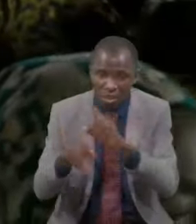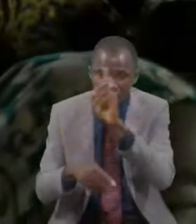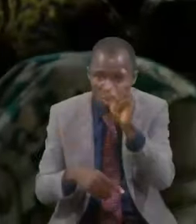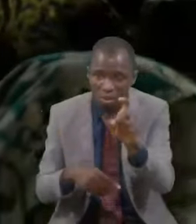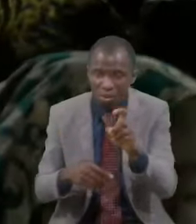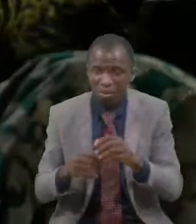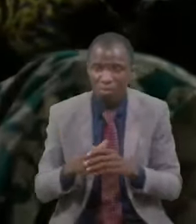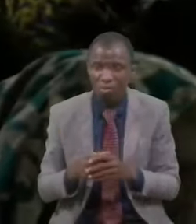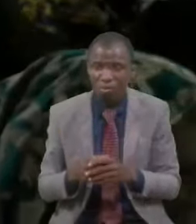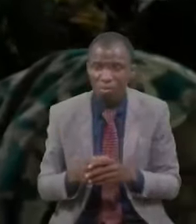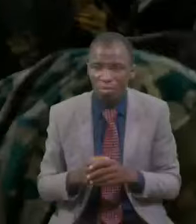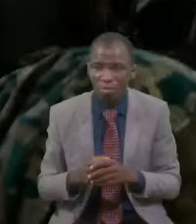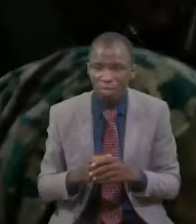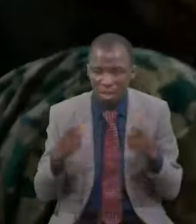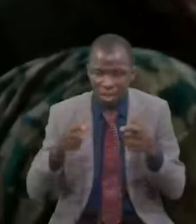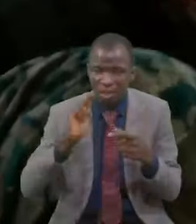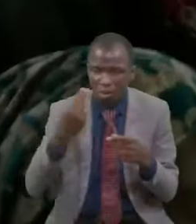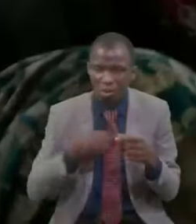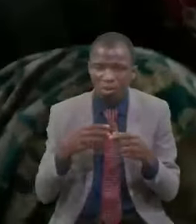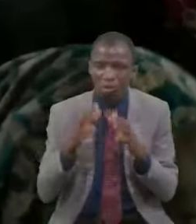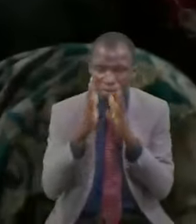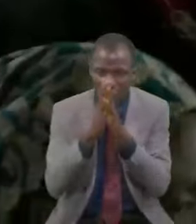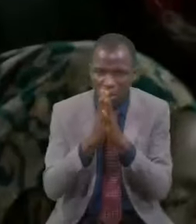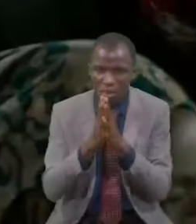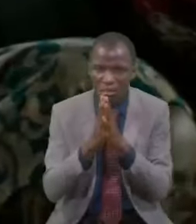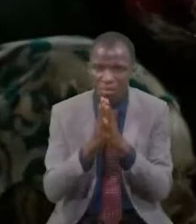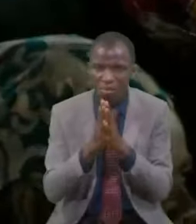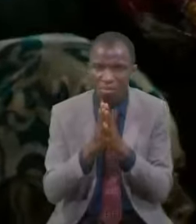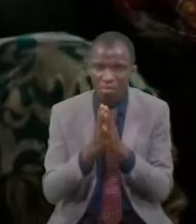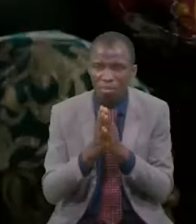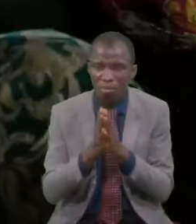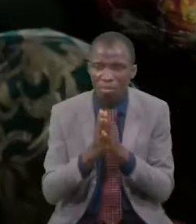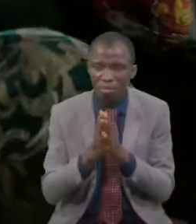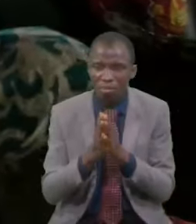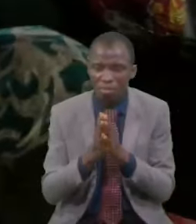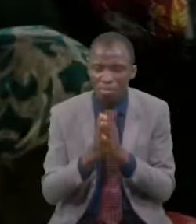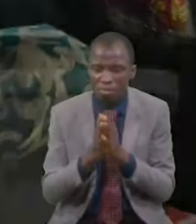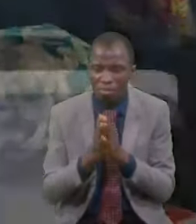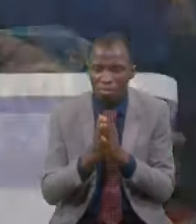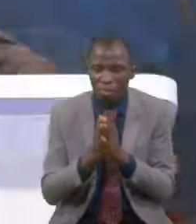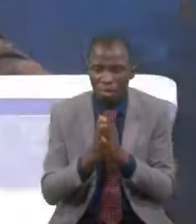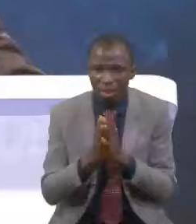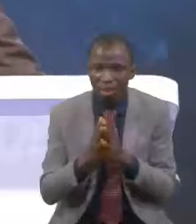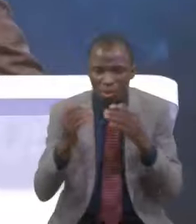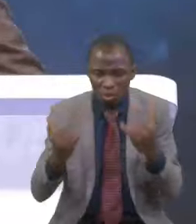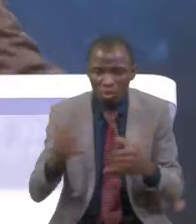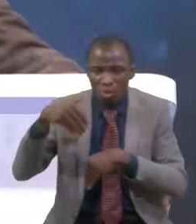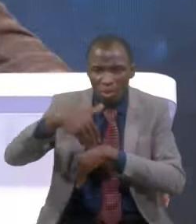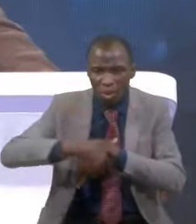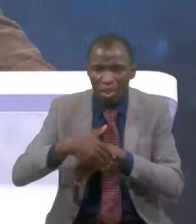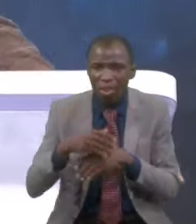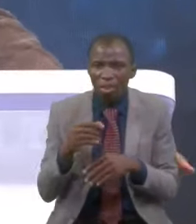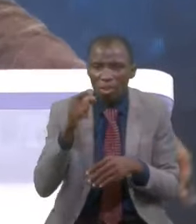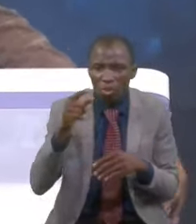It's bowed and eyes closed. Tonight you have a great gift,